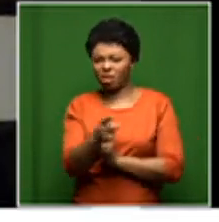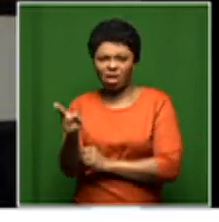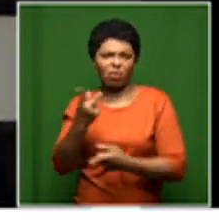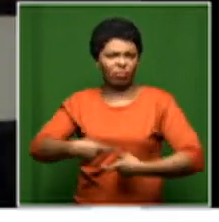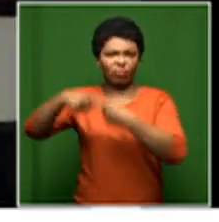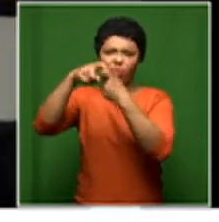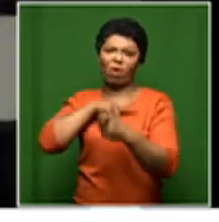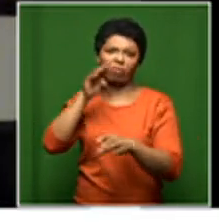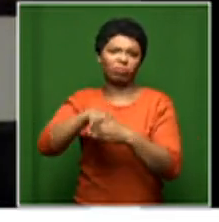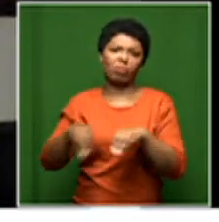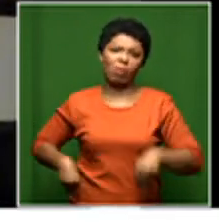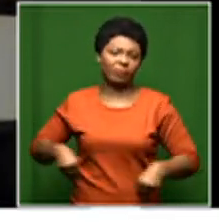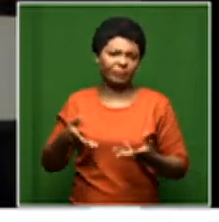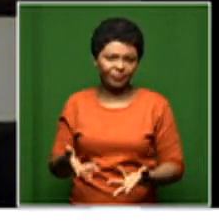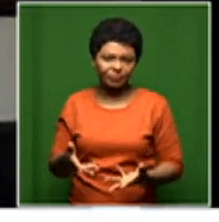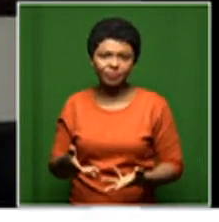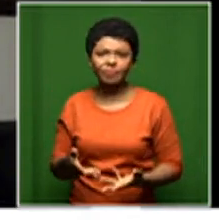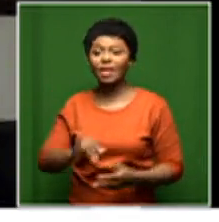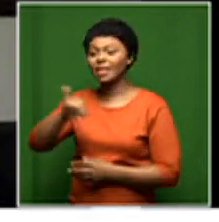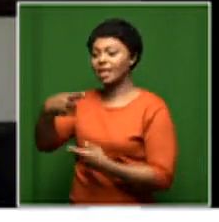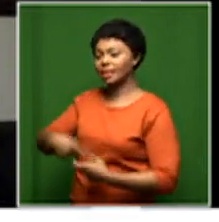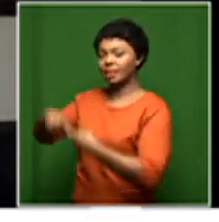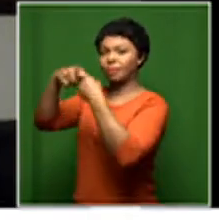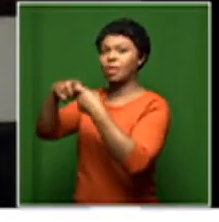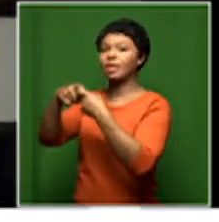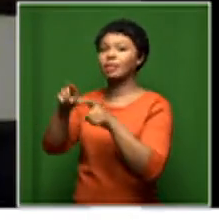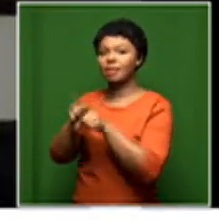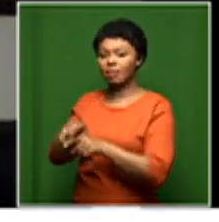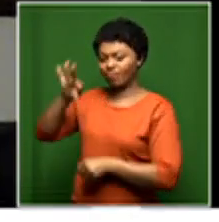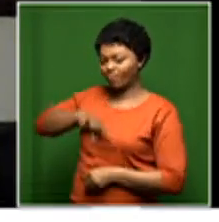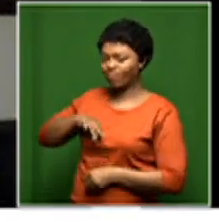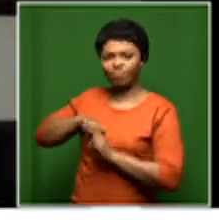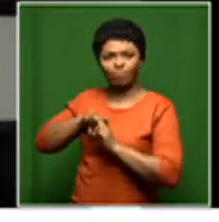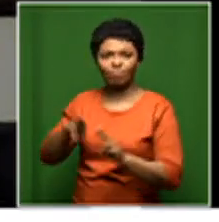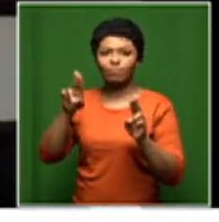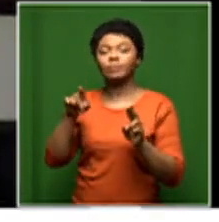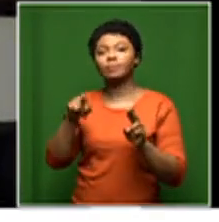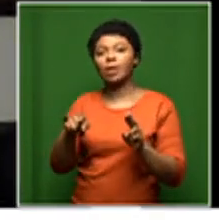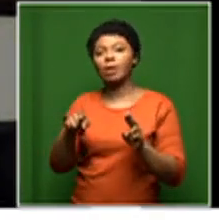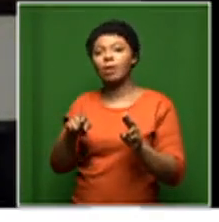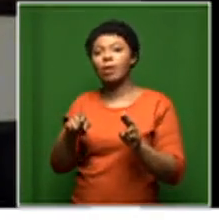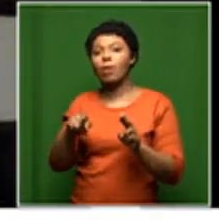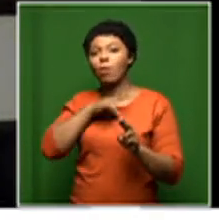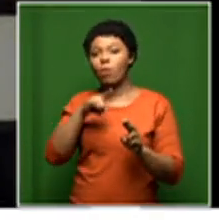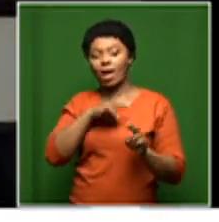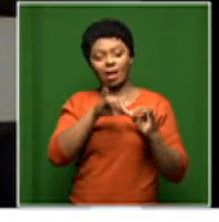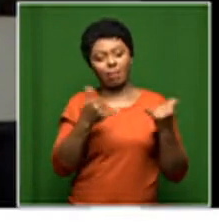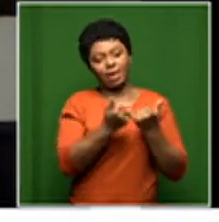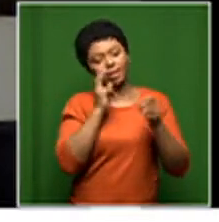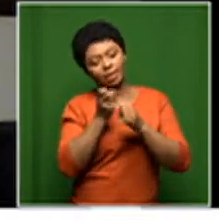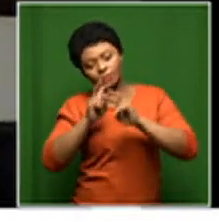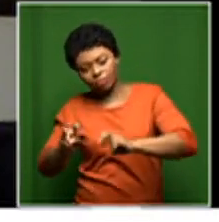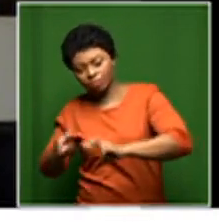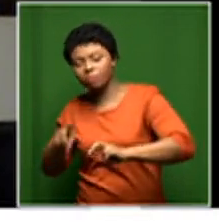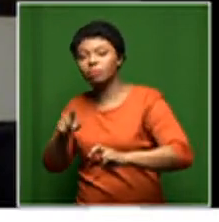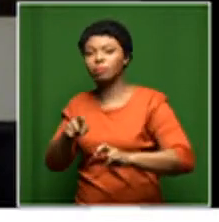important to note that precautionary suspension is just a suspension on full pay that allows the company to do an investigation. So there's